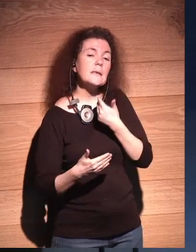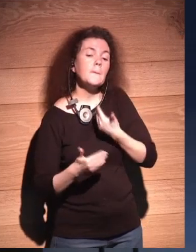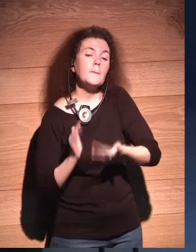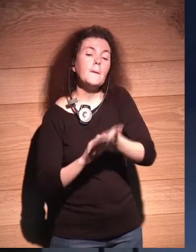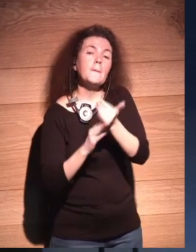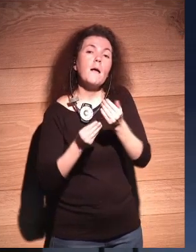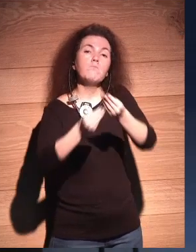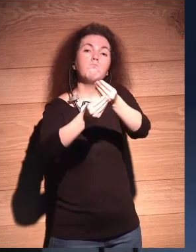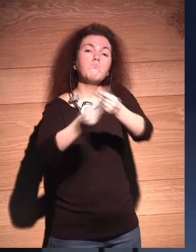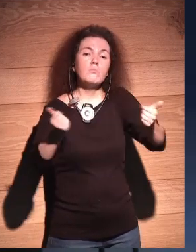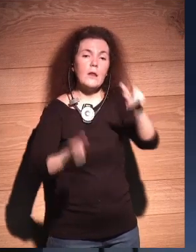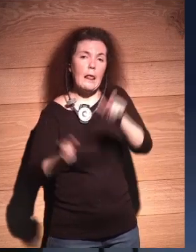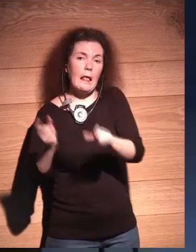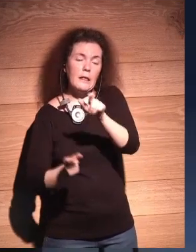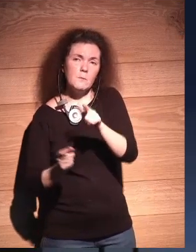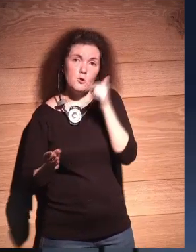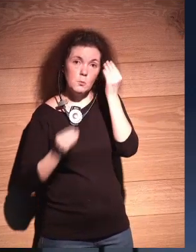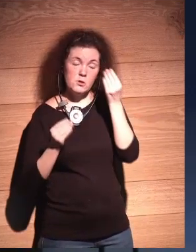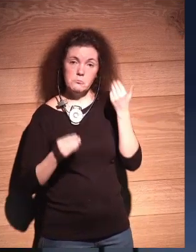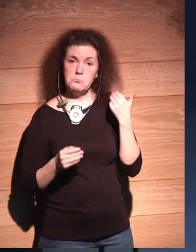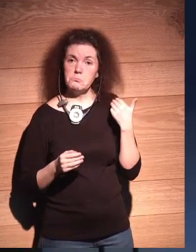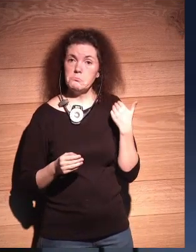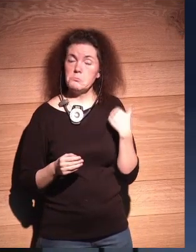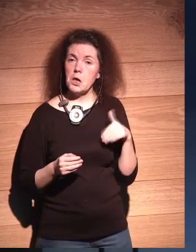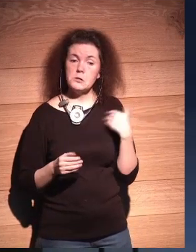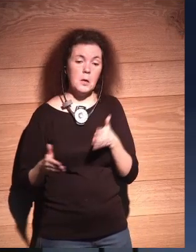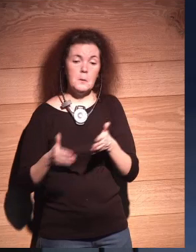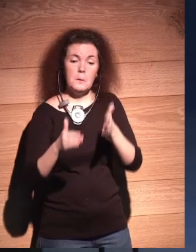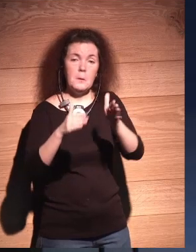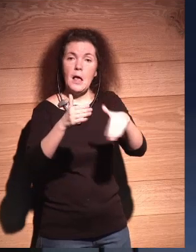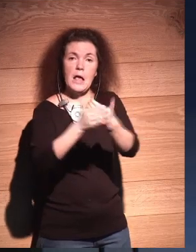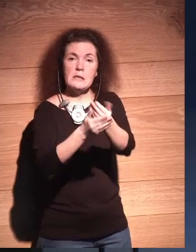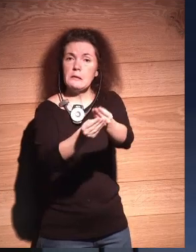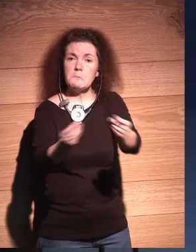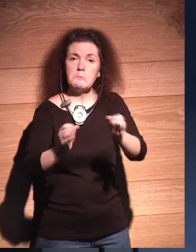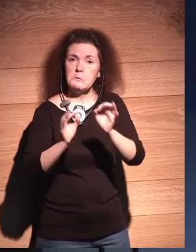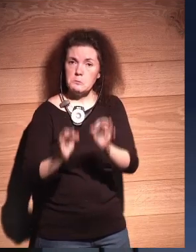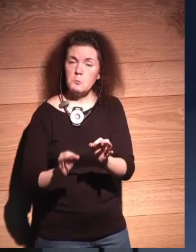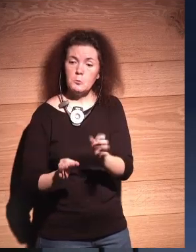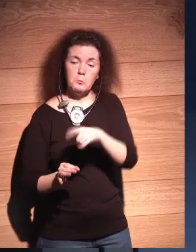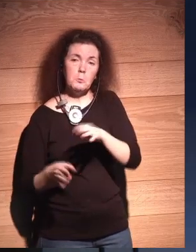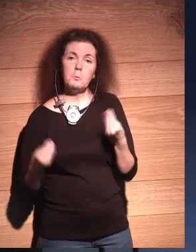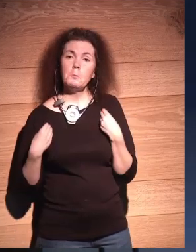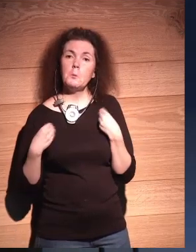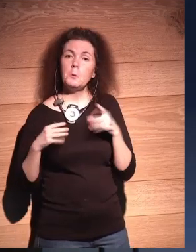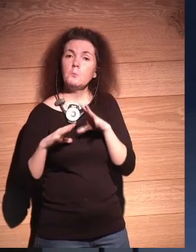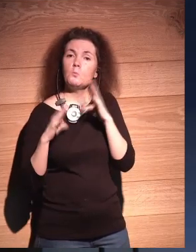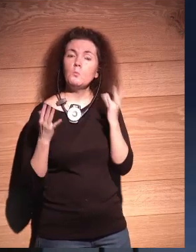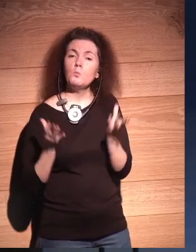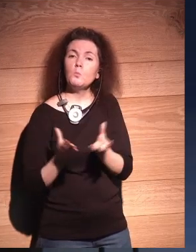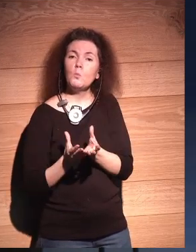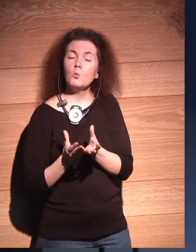we're already in it. And so I think you can kind of live in a dream world in certain ways, but I think